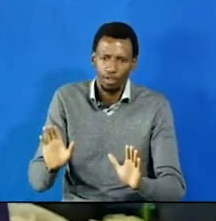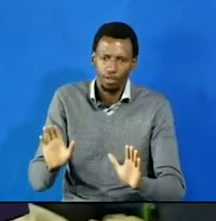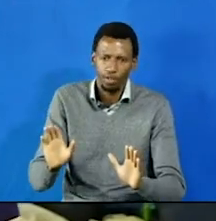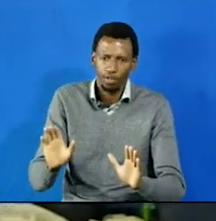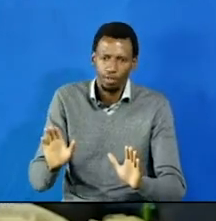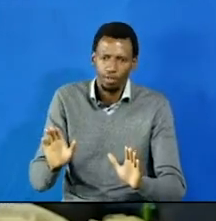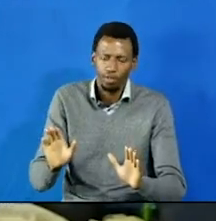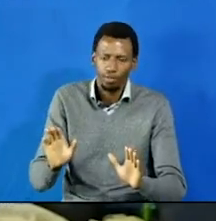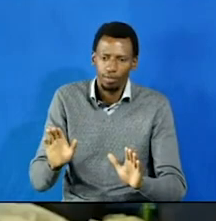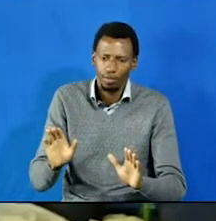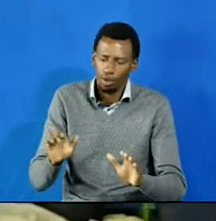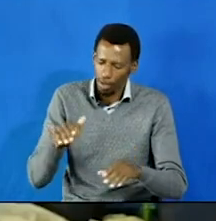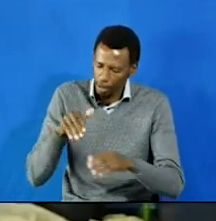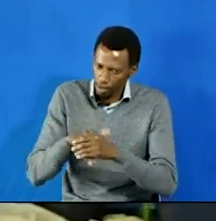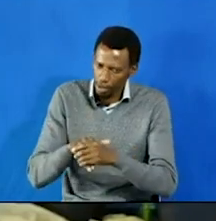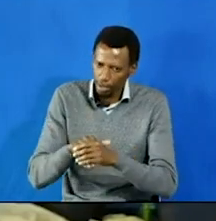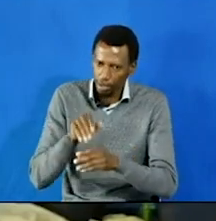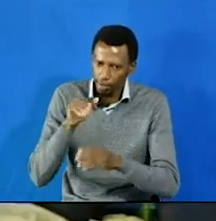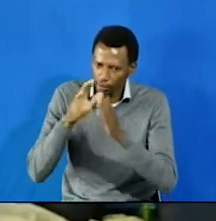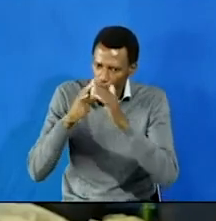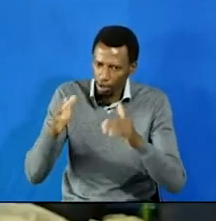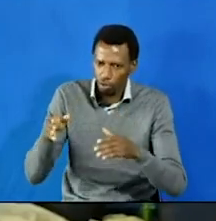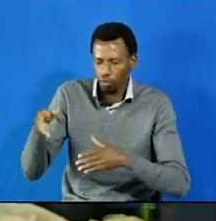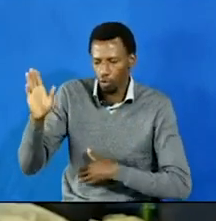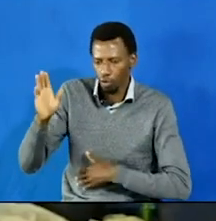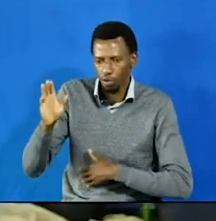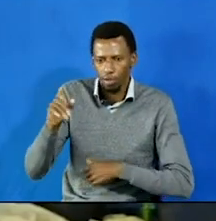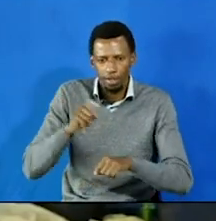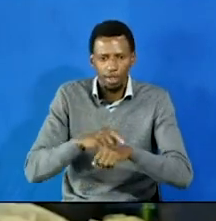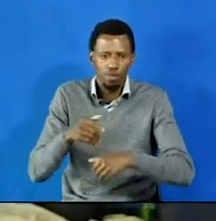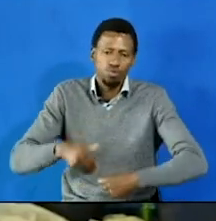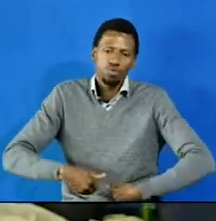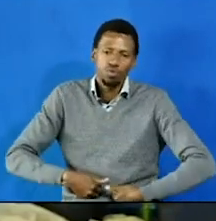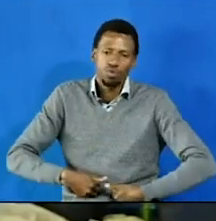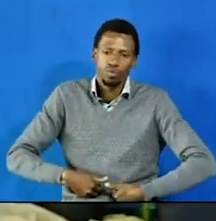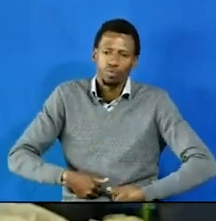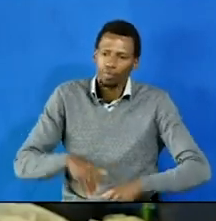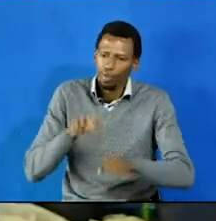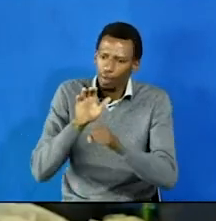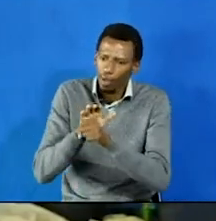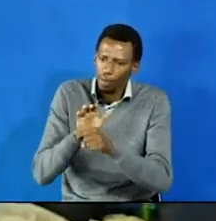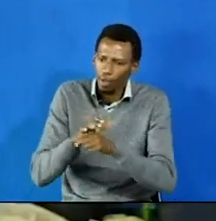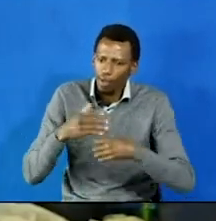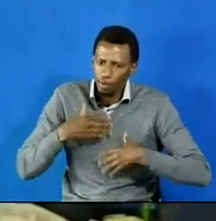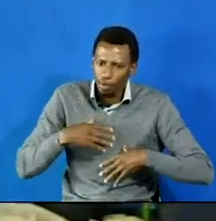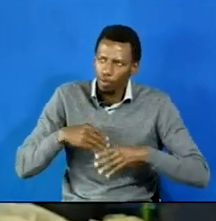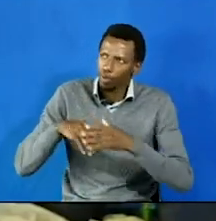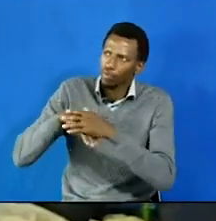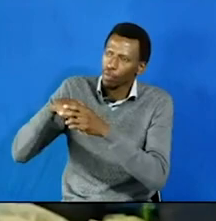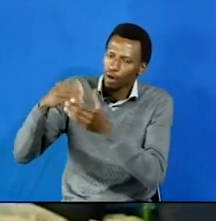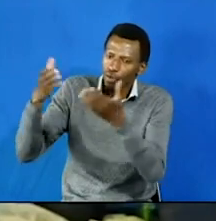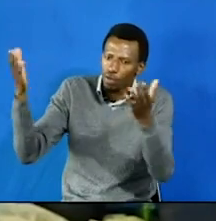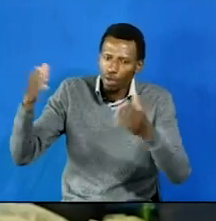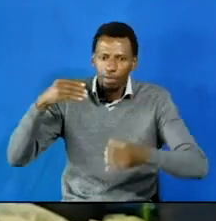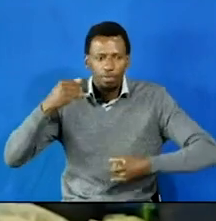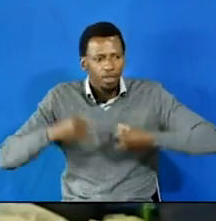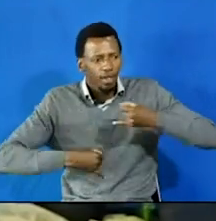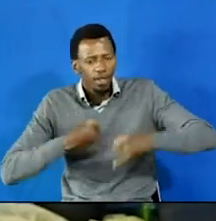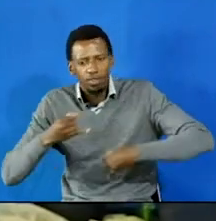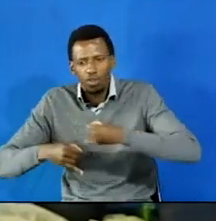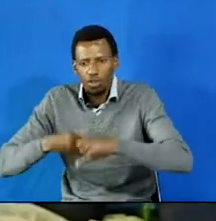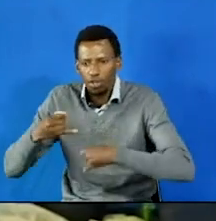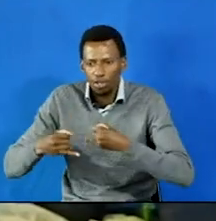Lord at your early age. Many young people are out there. They are out there having fun, in